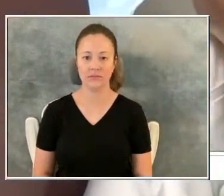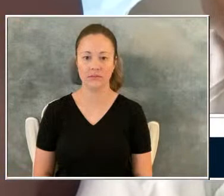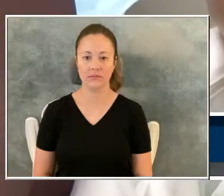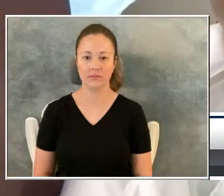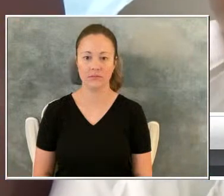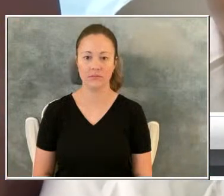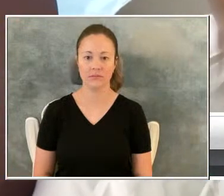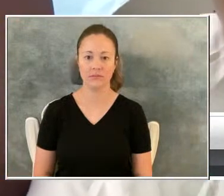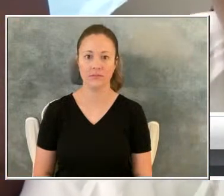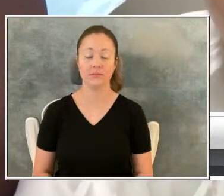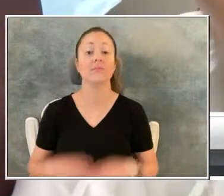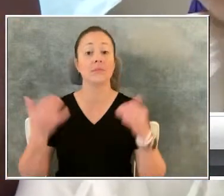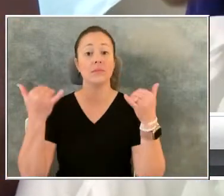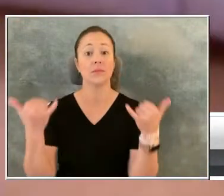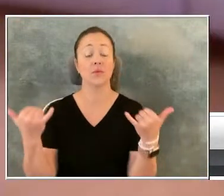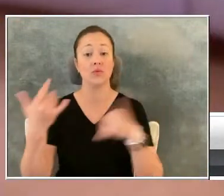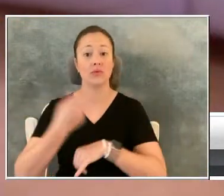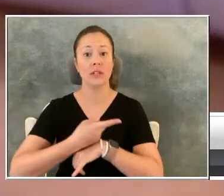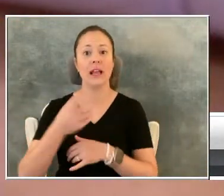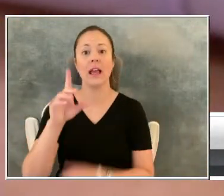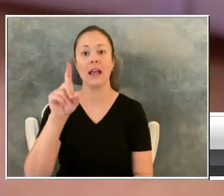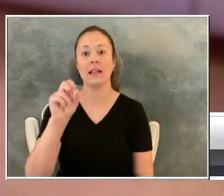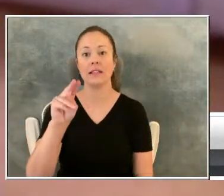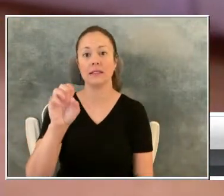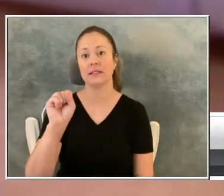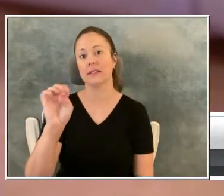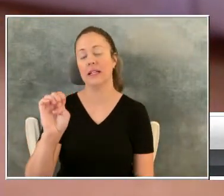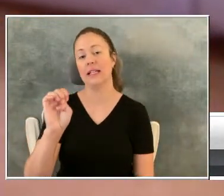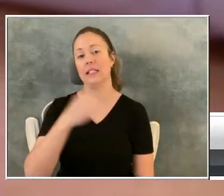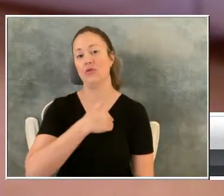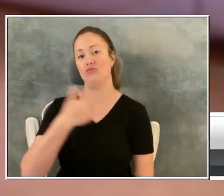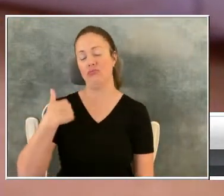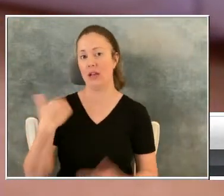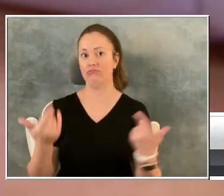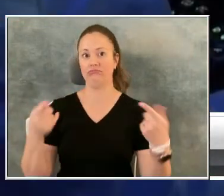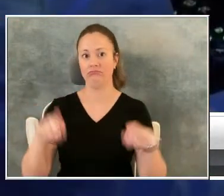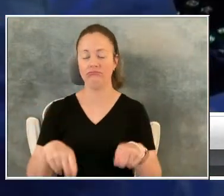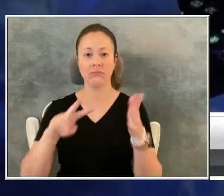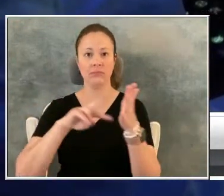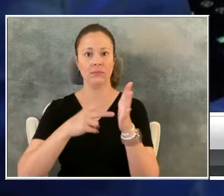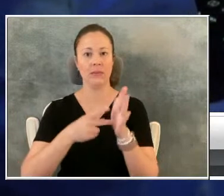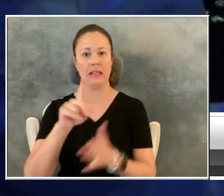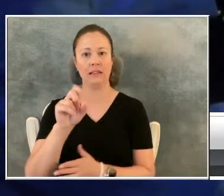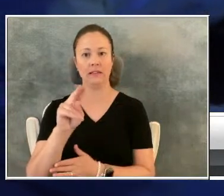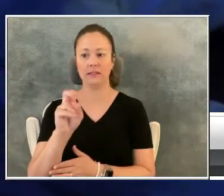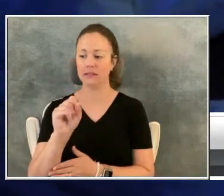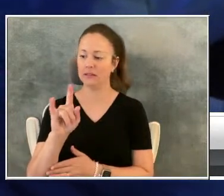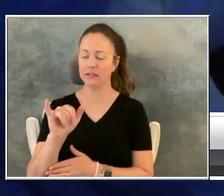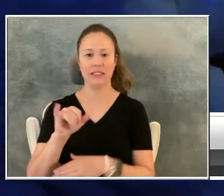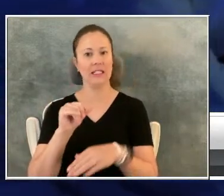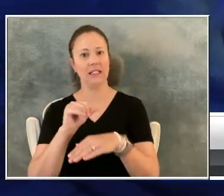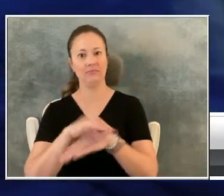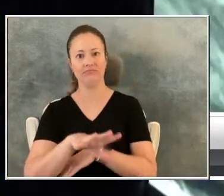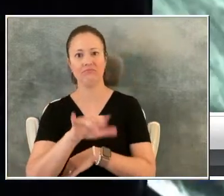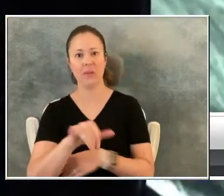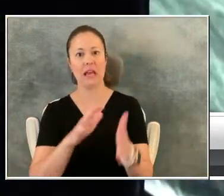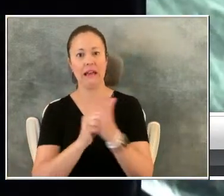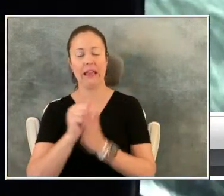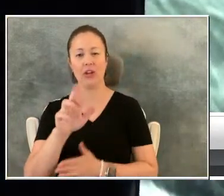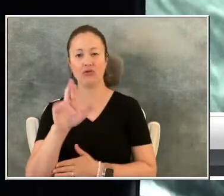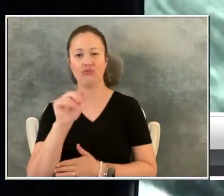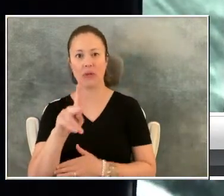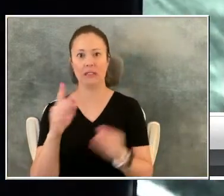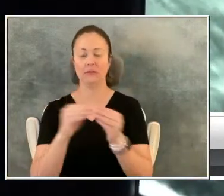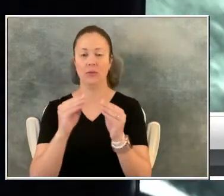Coming up today, the dense breast double whammy. Density raises cancer risks and makes cancer harder to spot. The questions